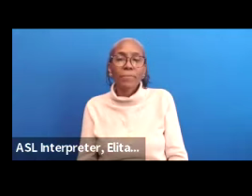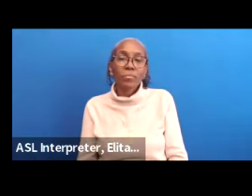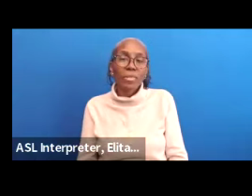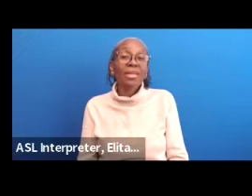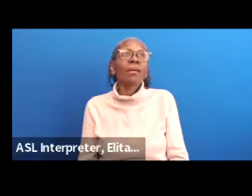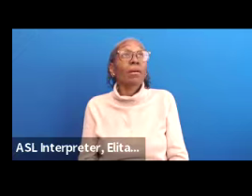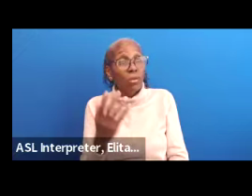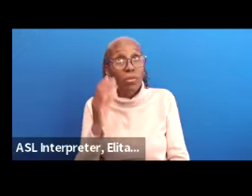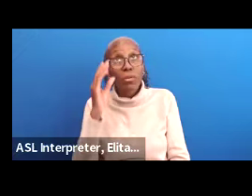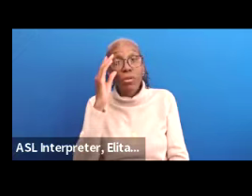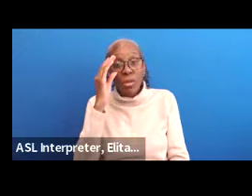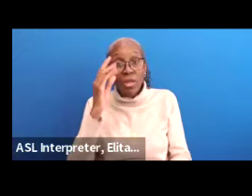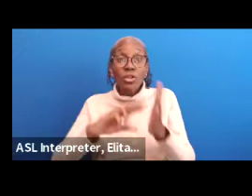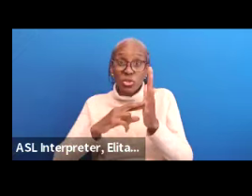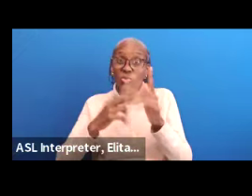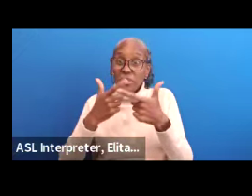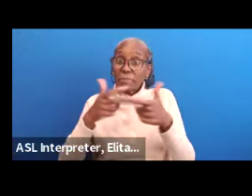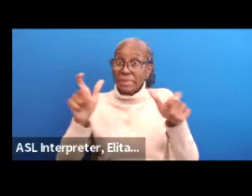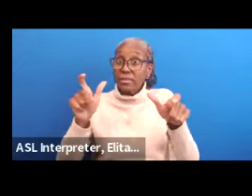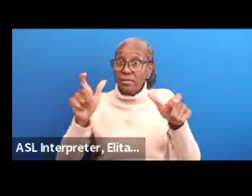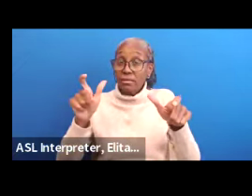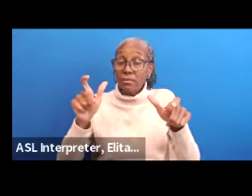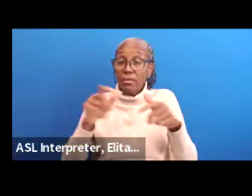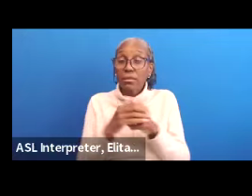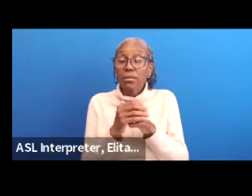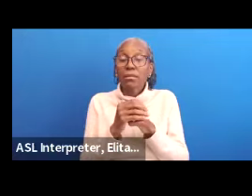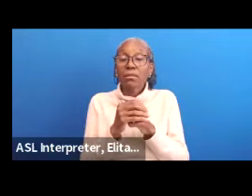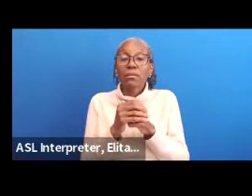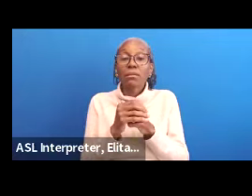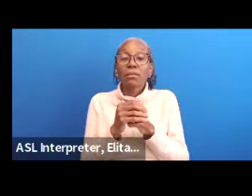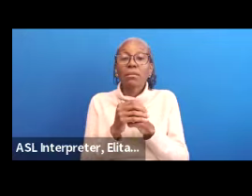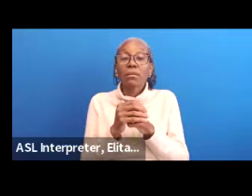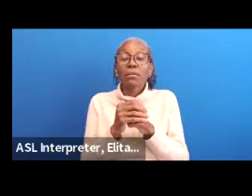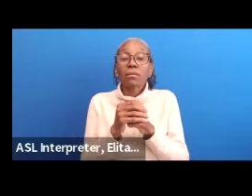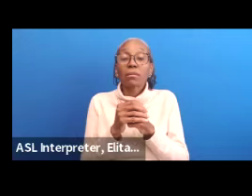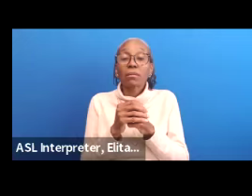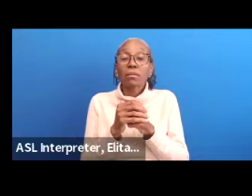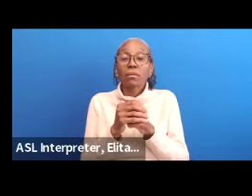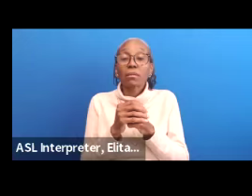Oh, they're pretty big. So the ones